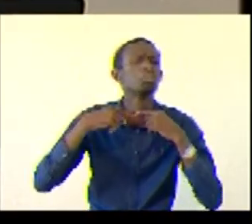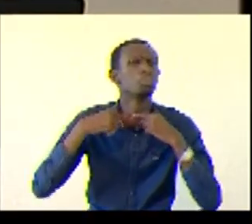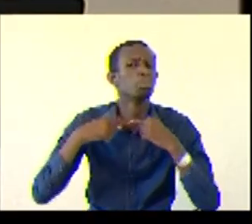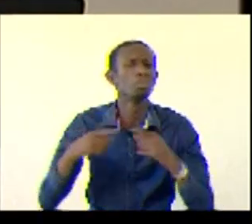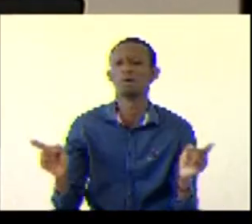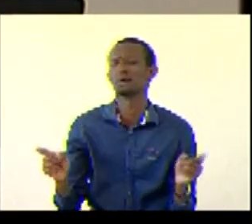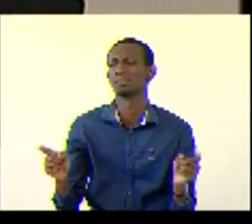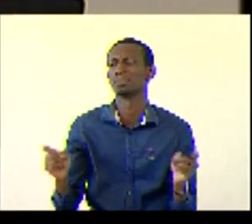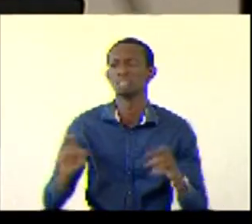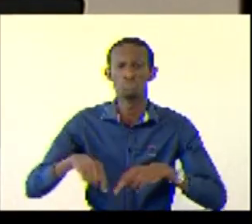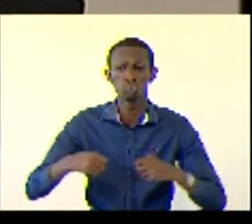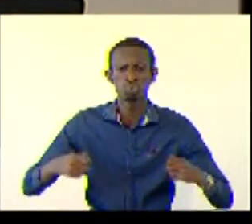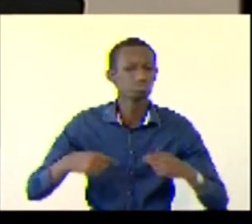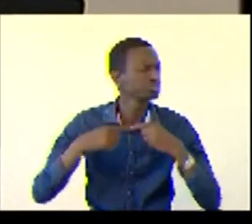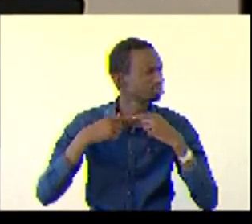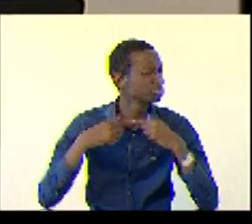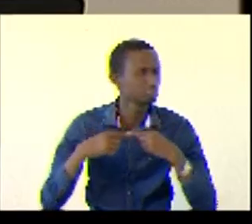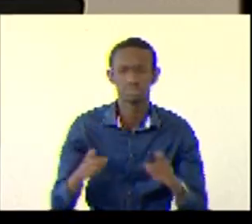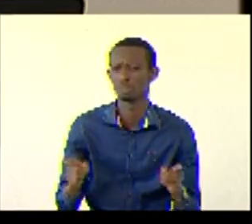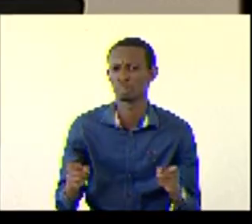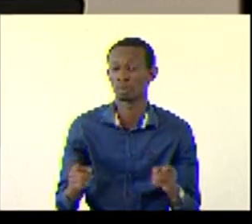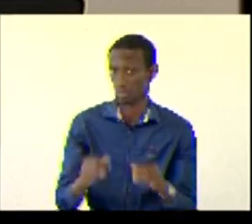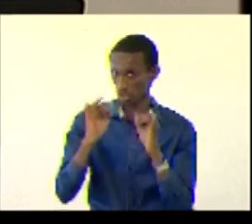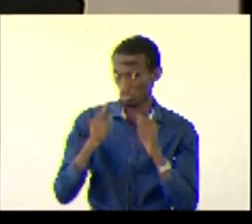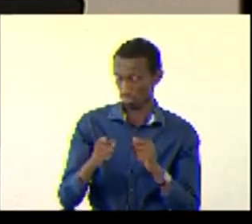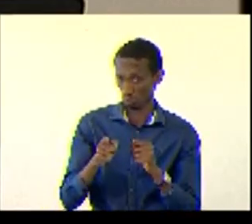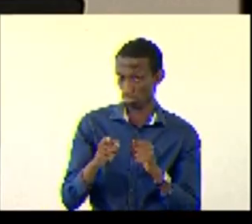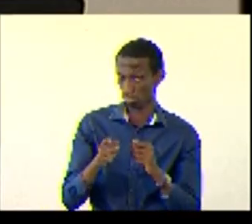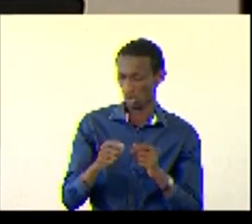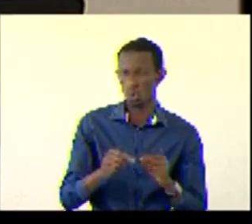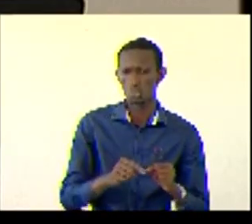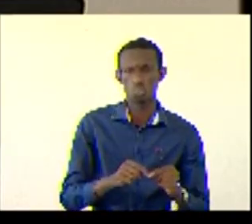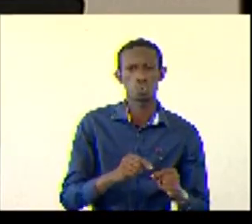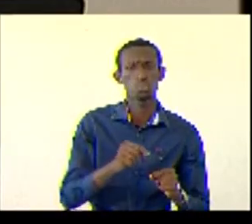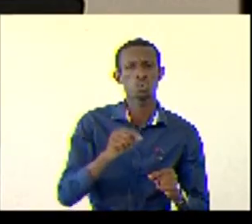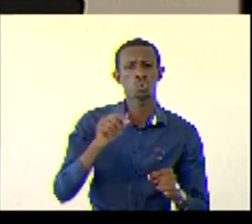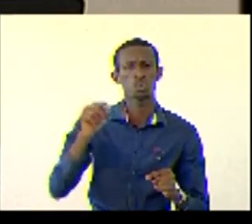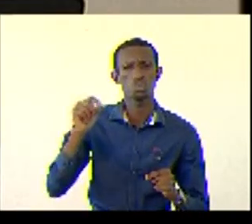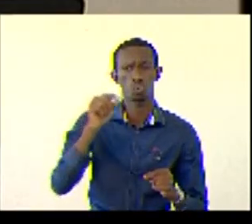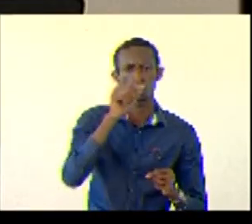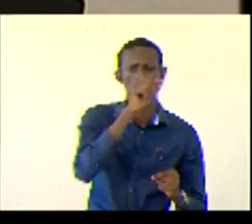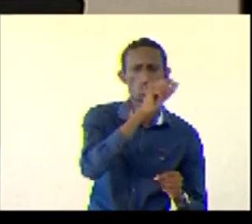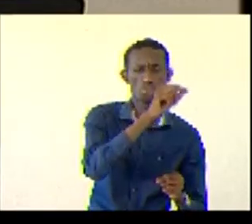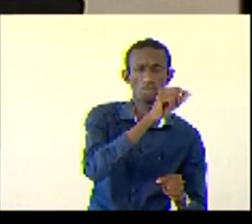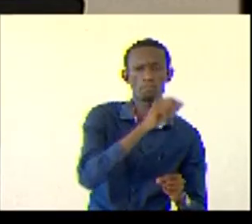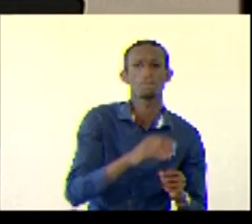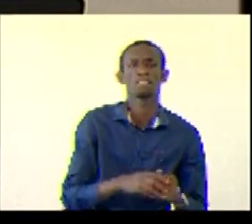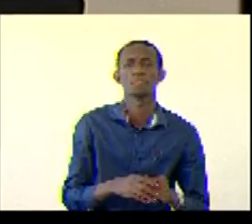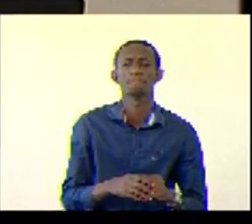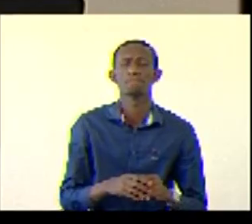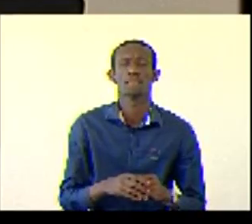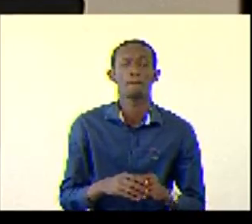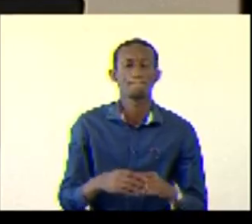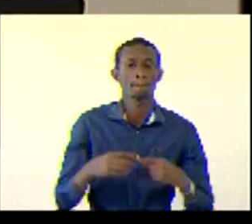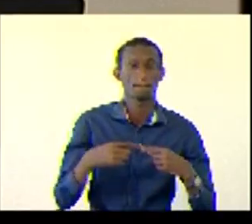Different reactions. But if these reactions are starting from the same time and when they are